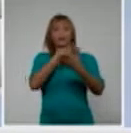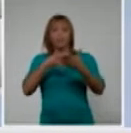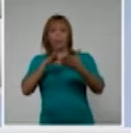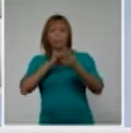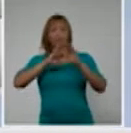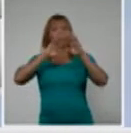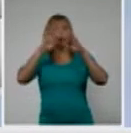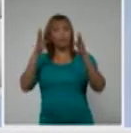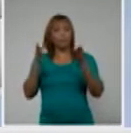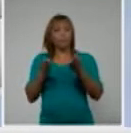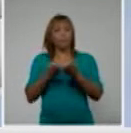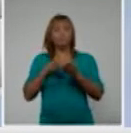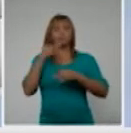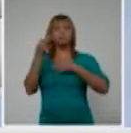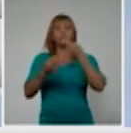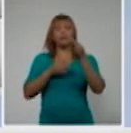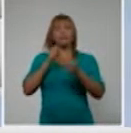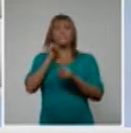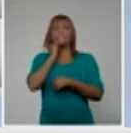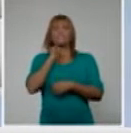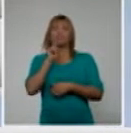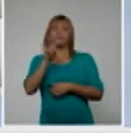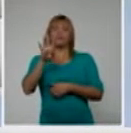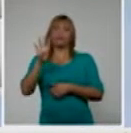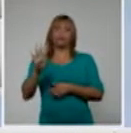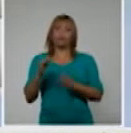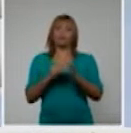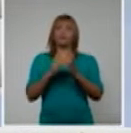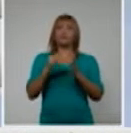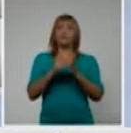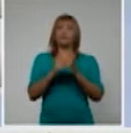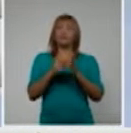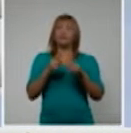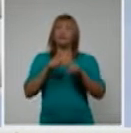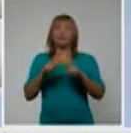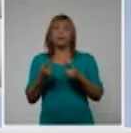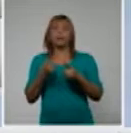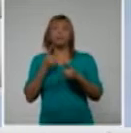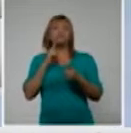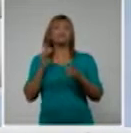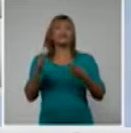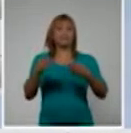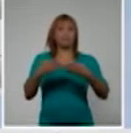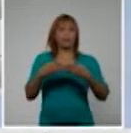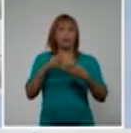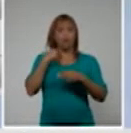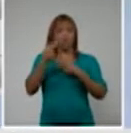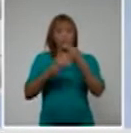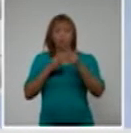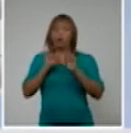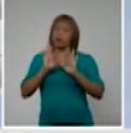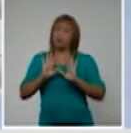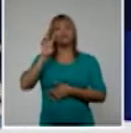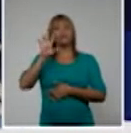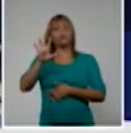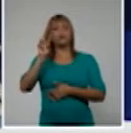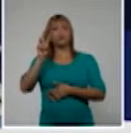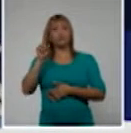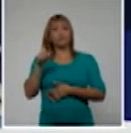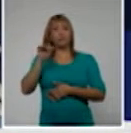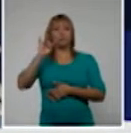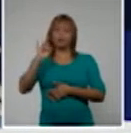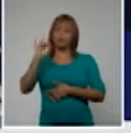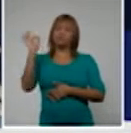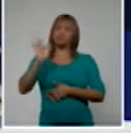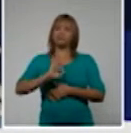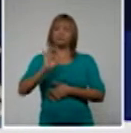819,756 fatalities, for a mortality rate of 3.42%. The region of the Americas, the epicenter of the